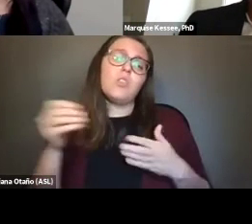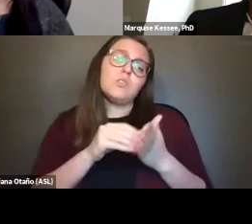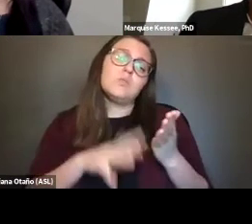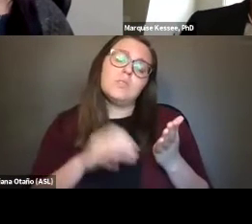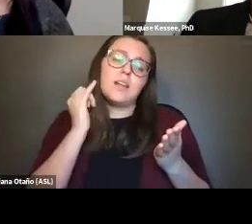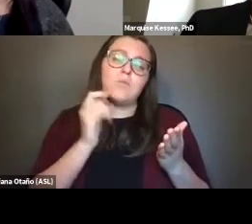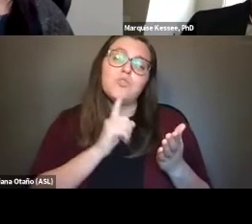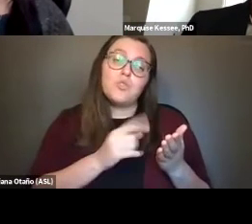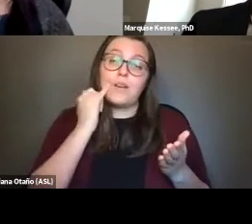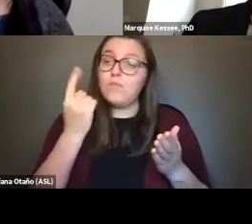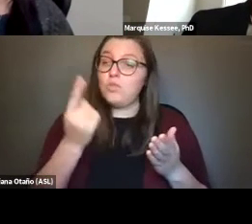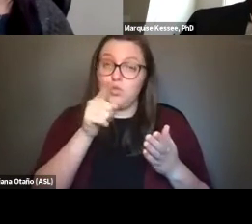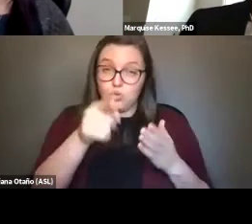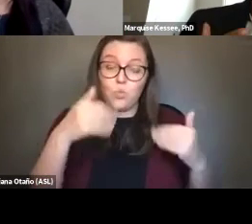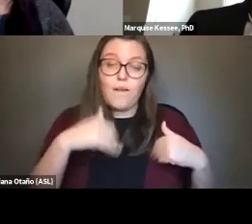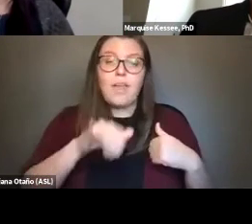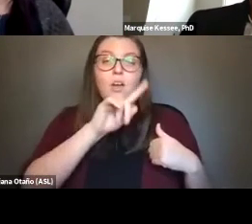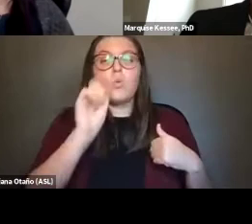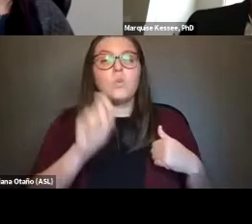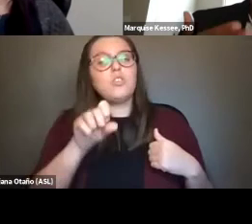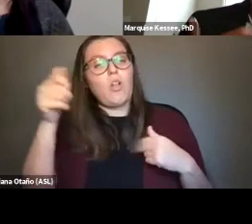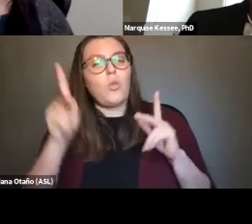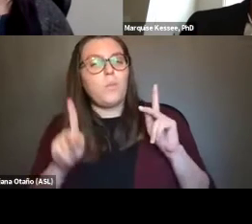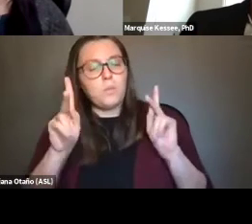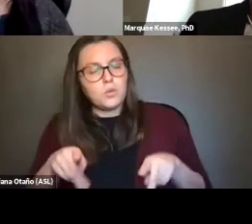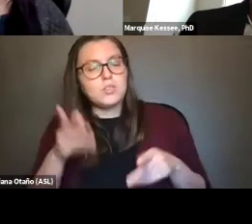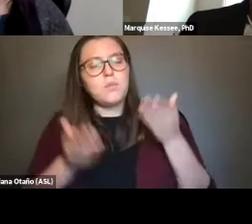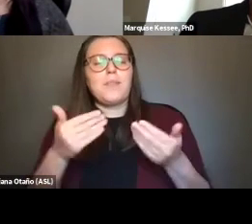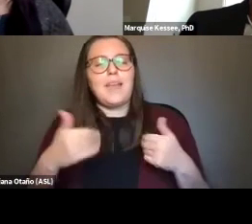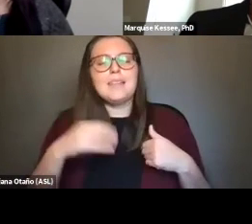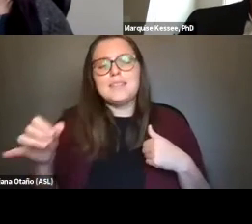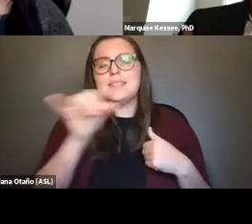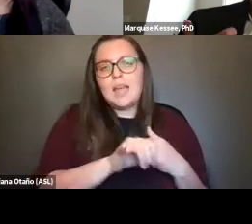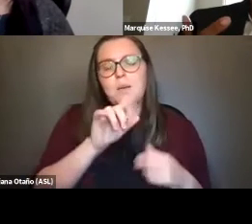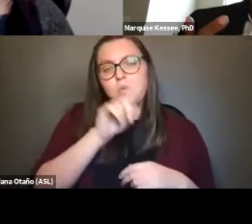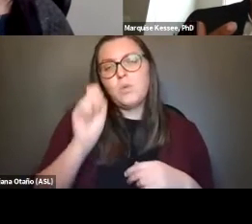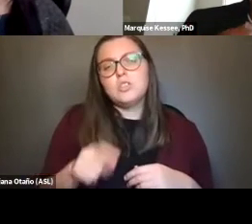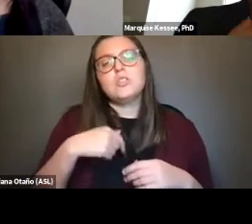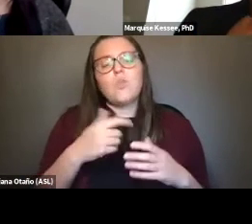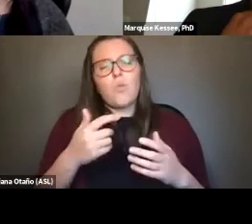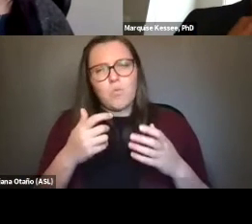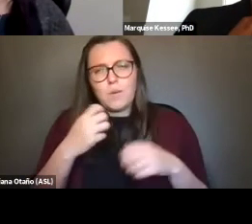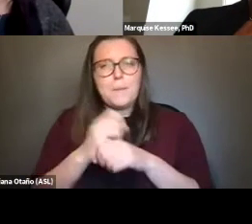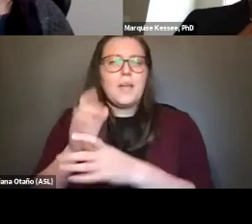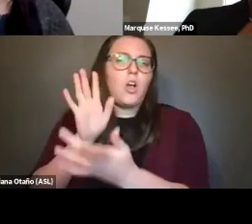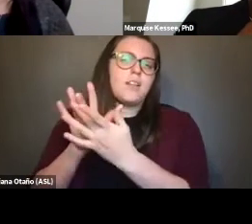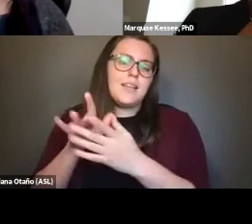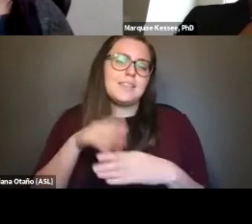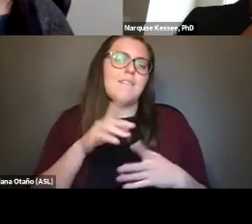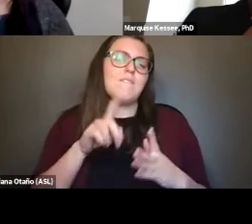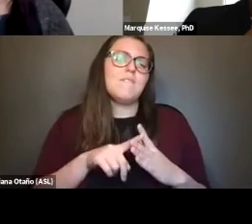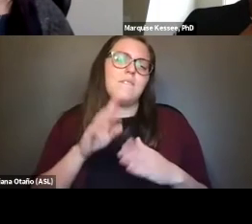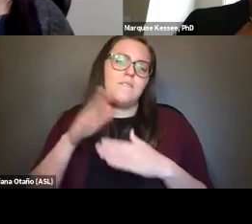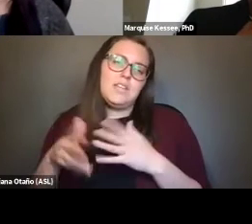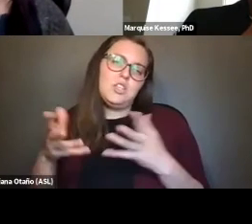someone else has that question as well. But make a contact, finish what you started, And I think someone mentioned,